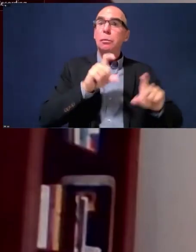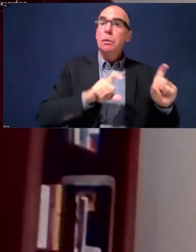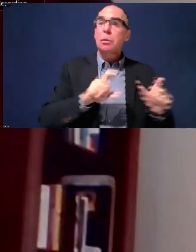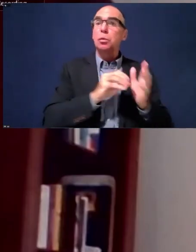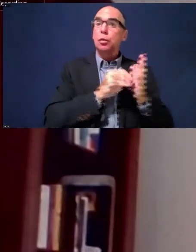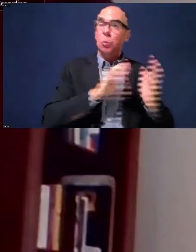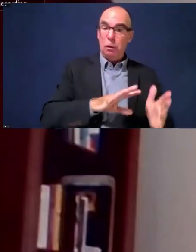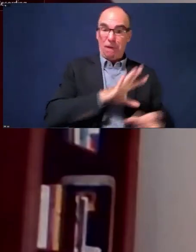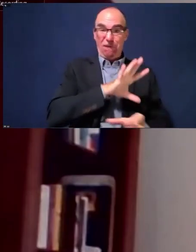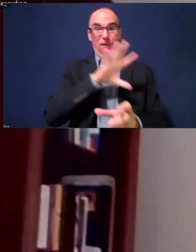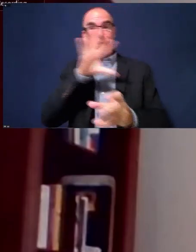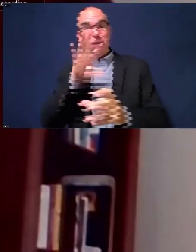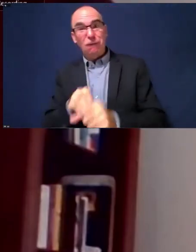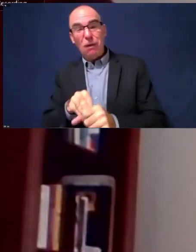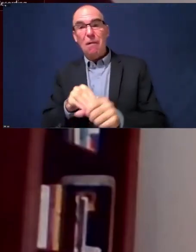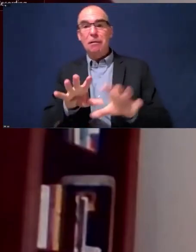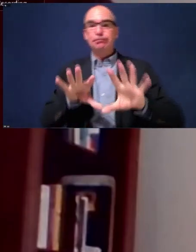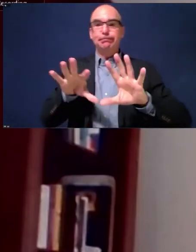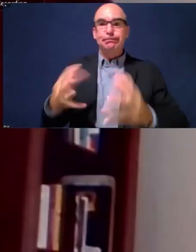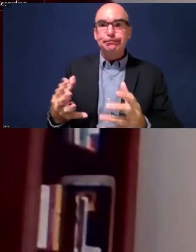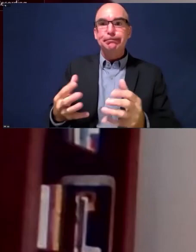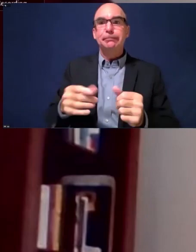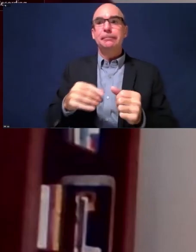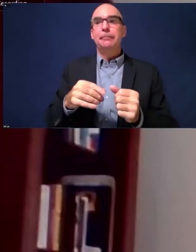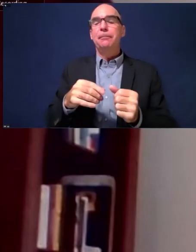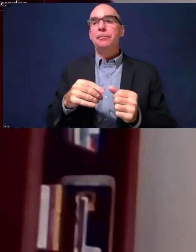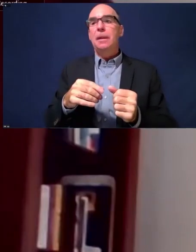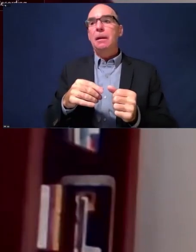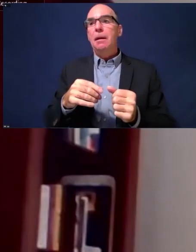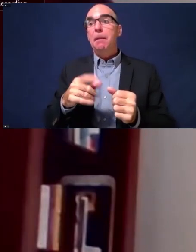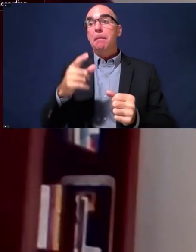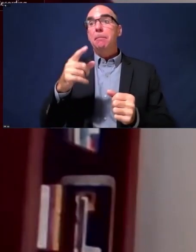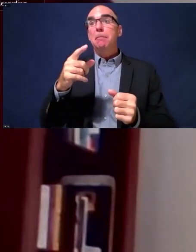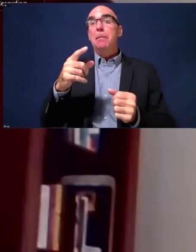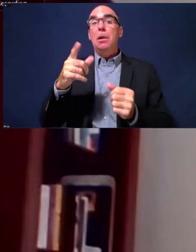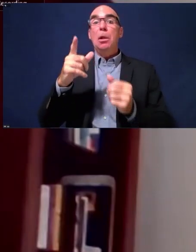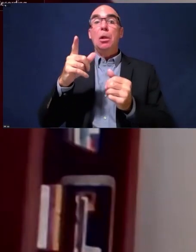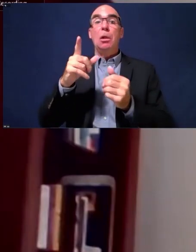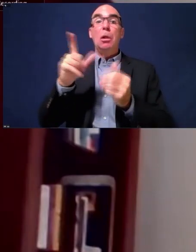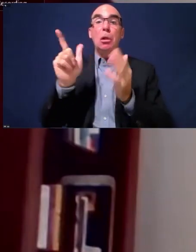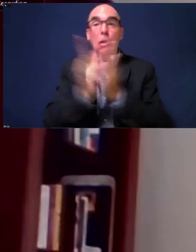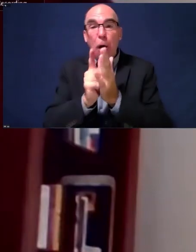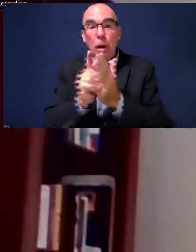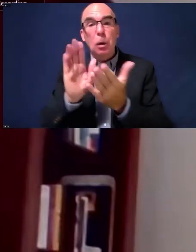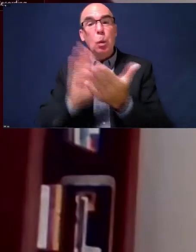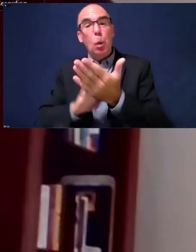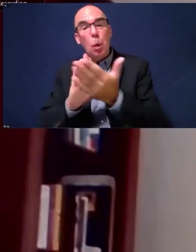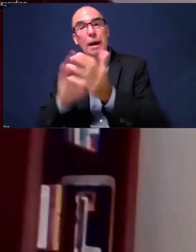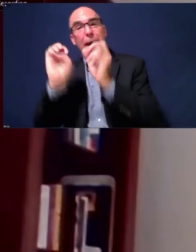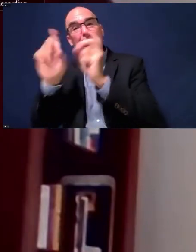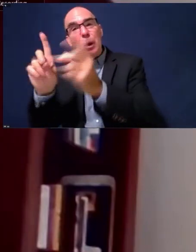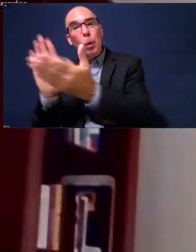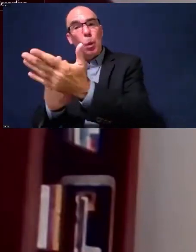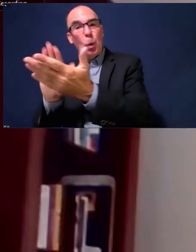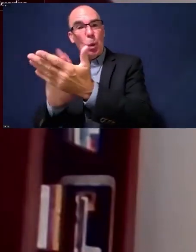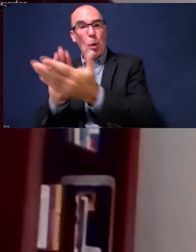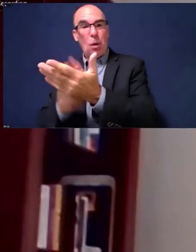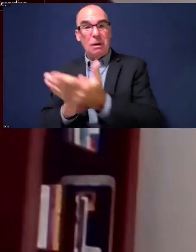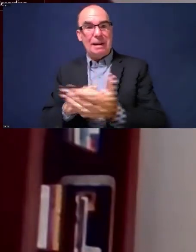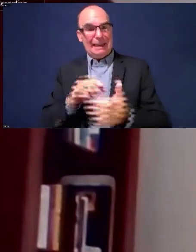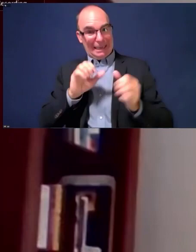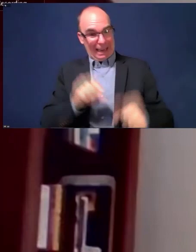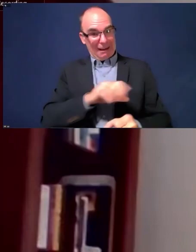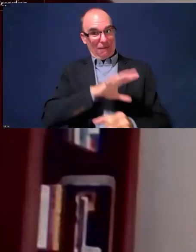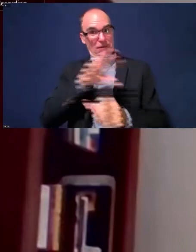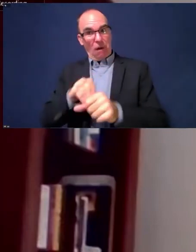elite institutions. Business schools and law schools are what I'm thinking of here. And Black faculty members are often overlooked for leadership opportunities within their